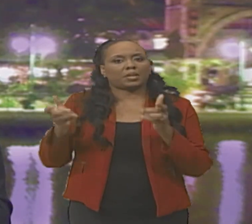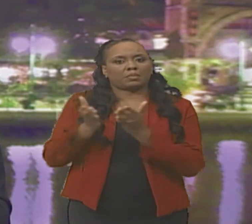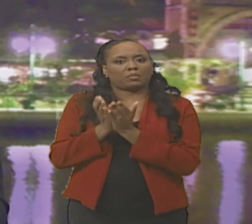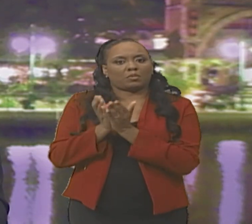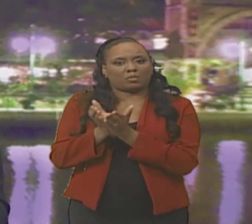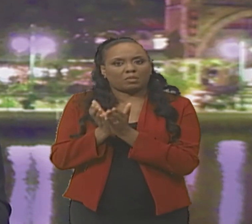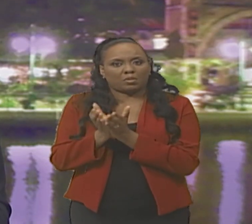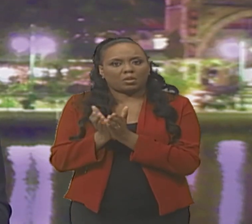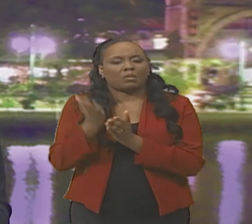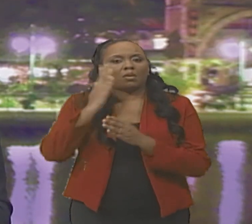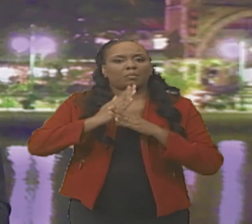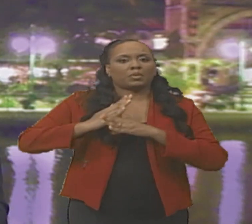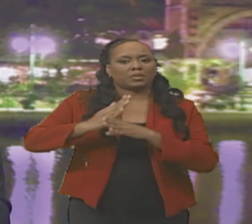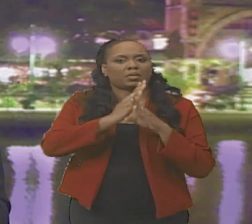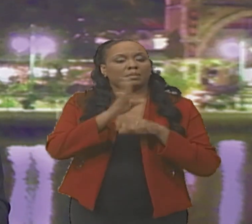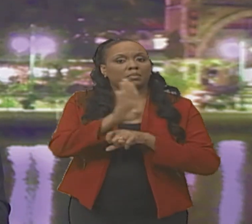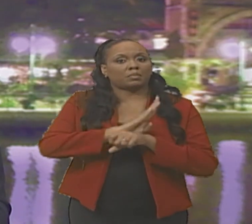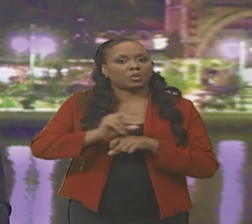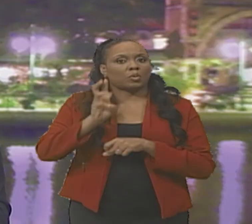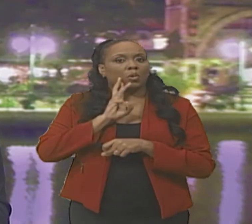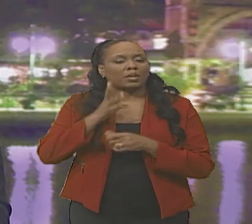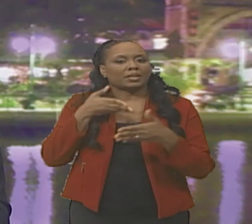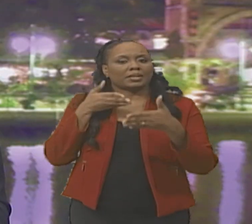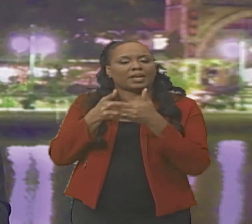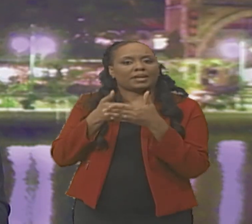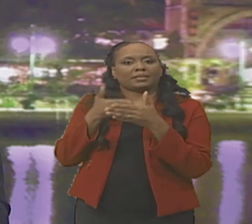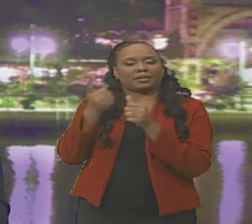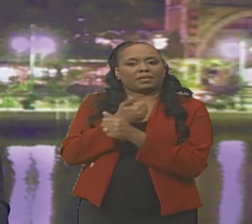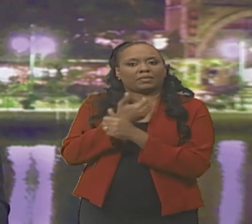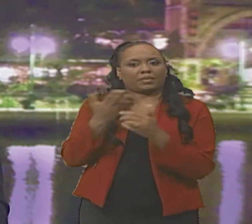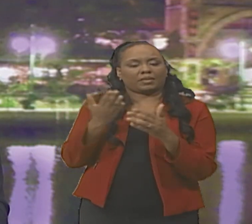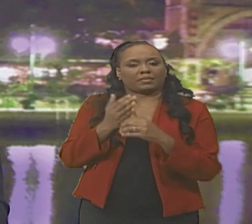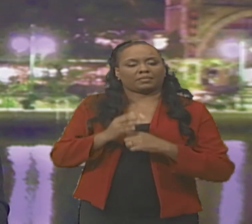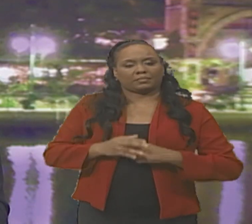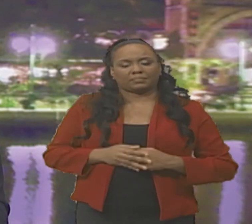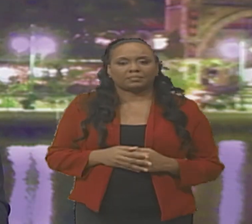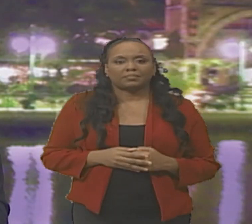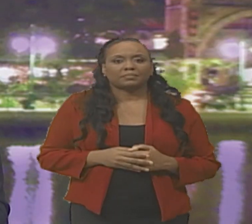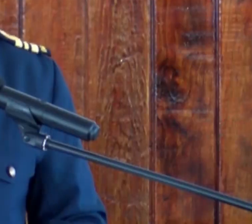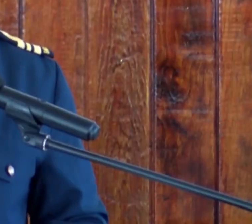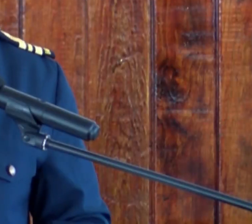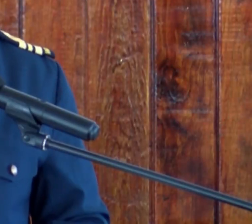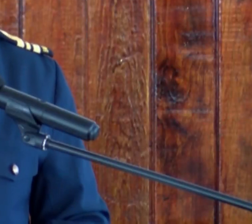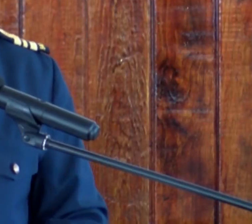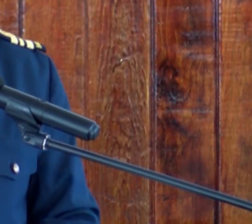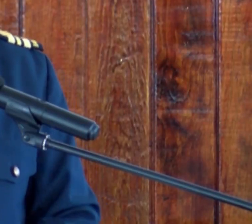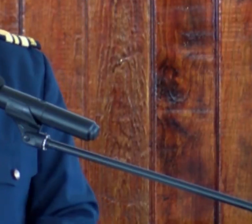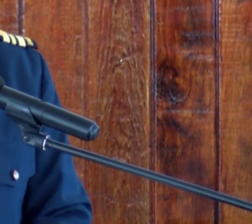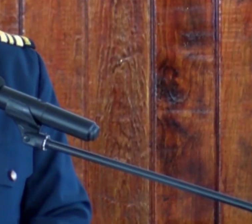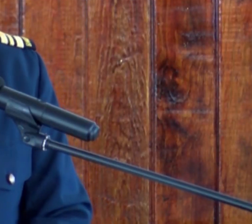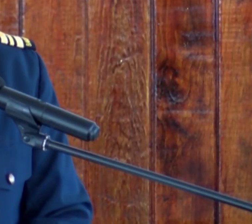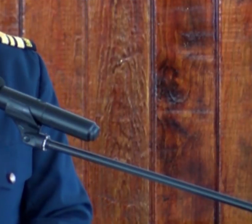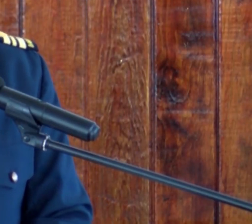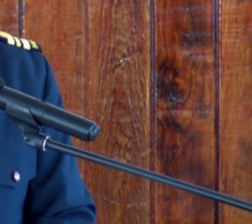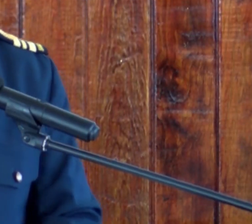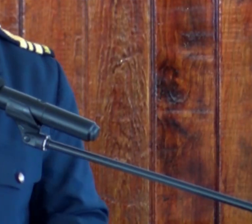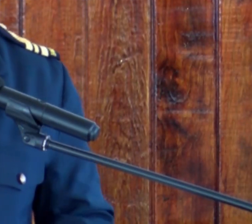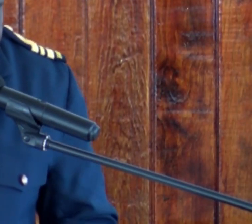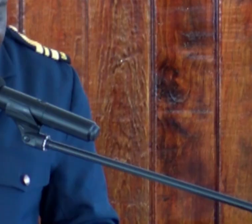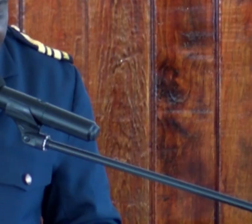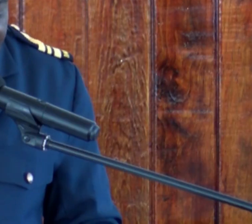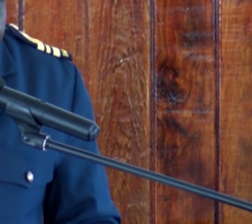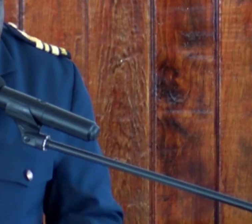mission of protecting Barbados waters against all threats. As we say in the military, no change.